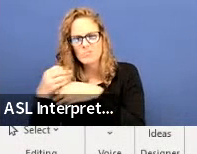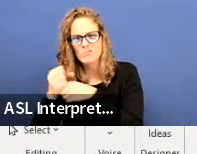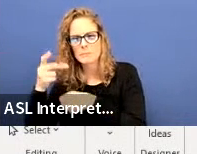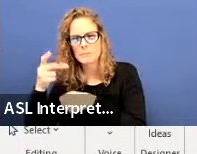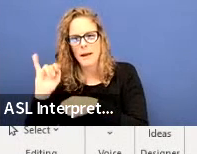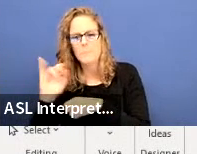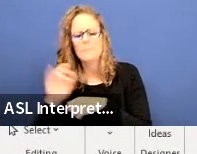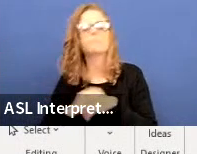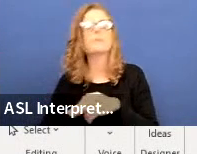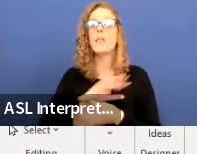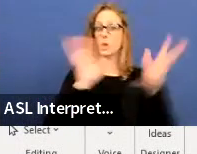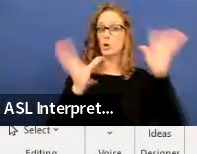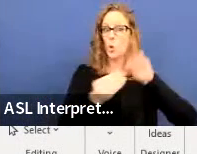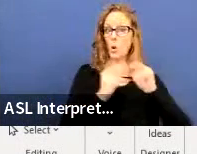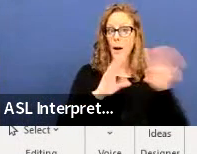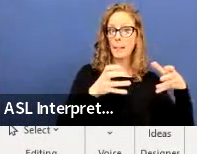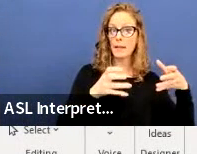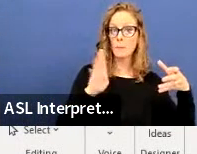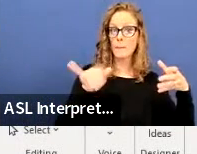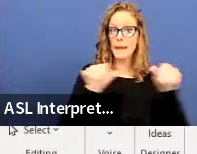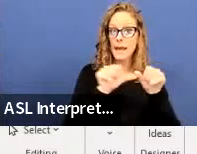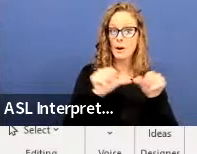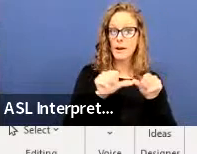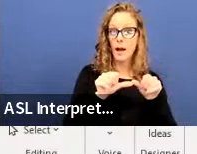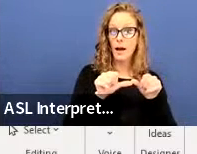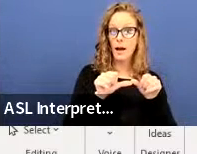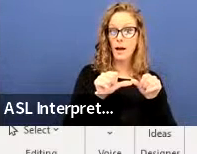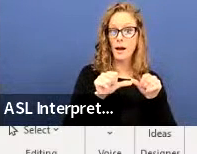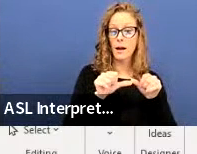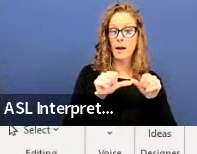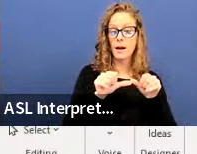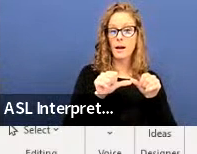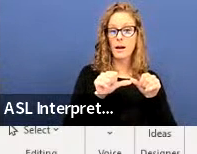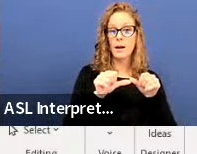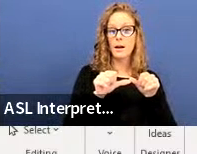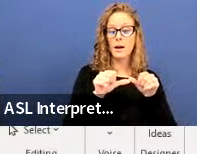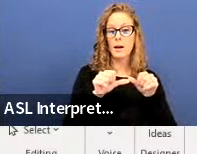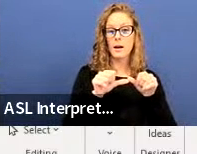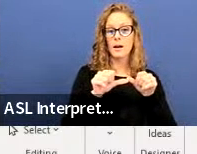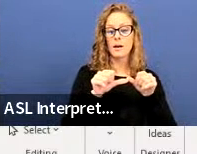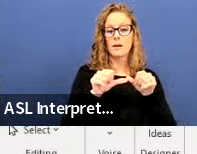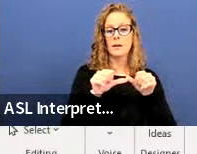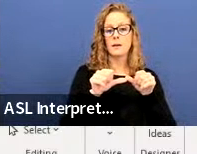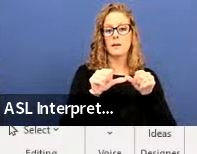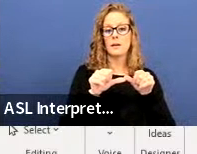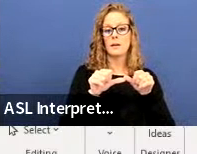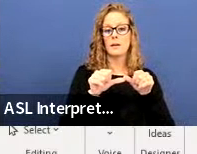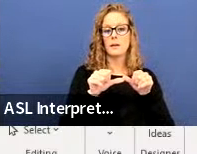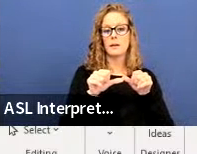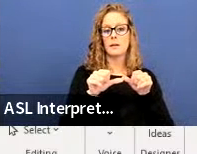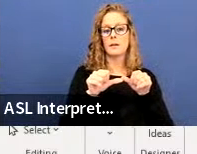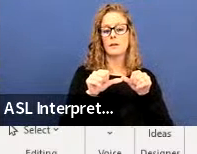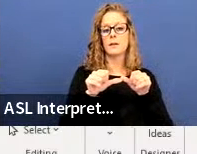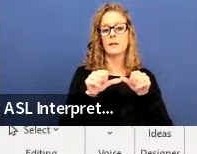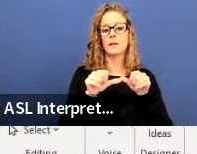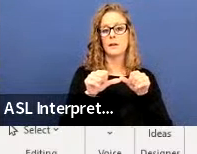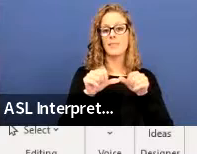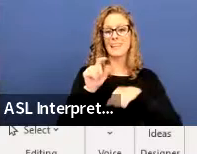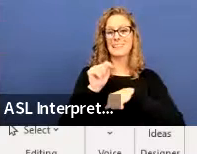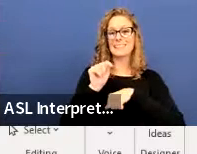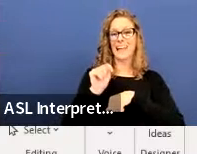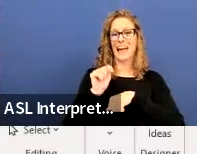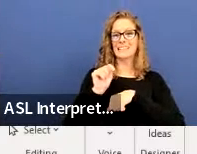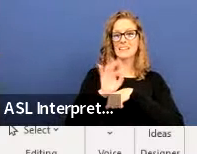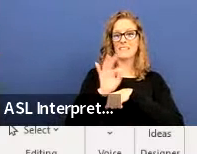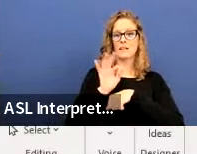Bay Area, which is the location that the work that Pacific Islanders, Regional Pacific Islander Task Force focuses